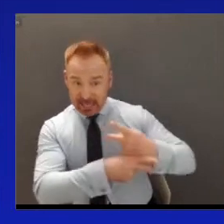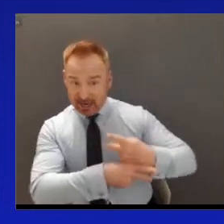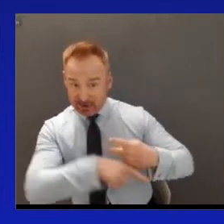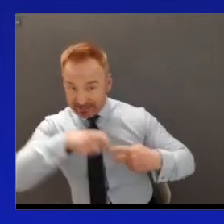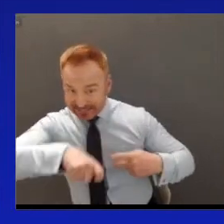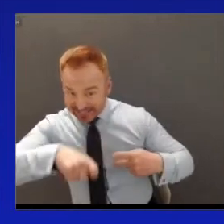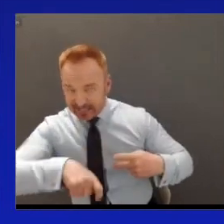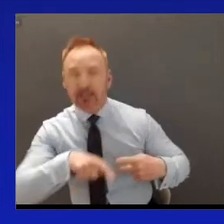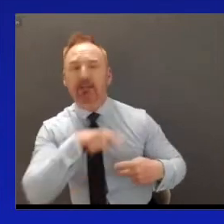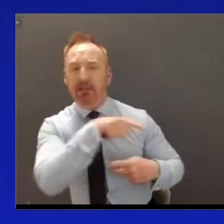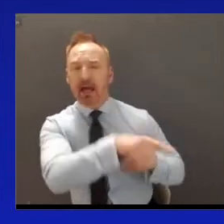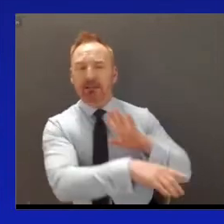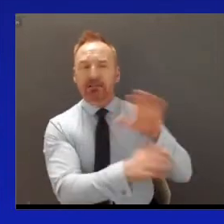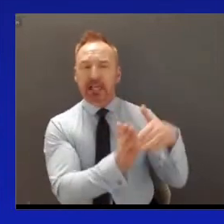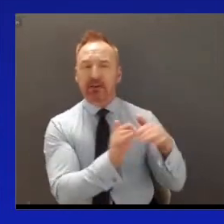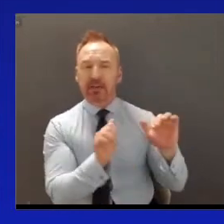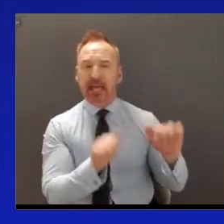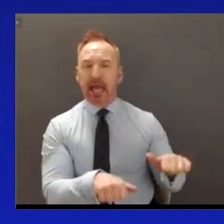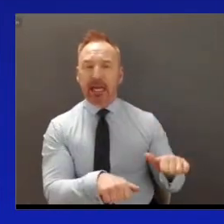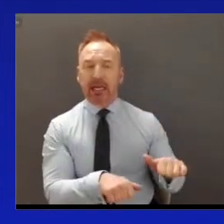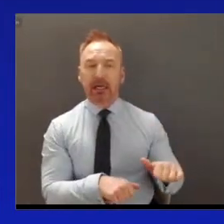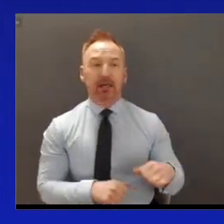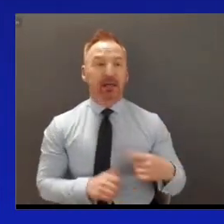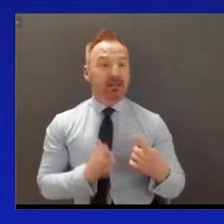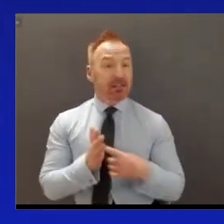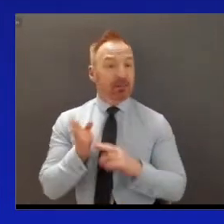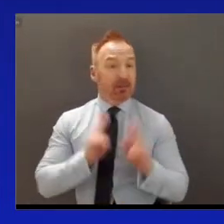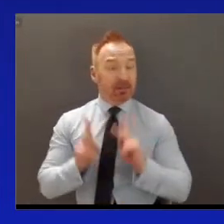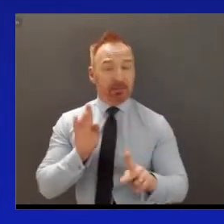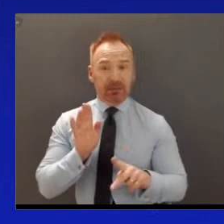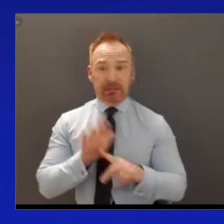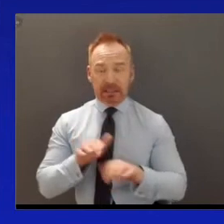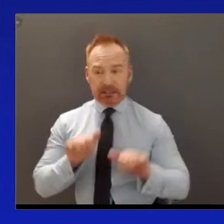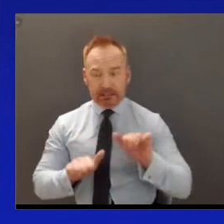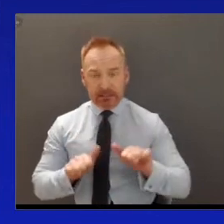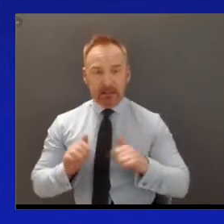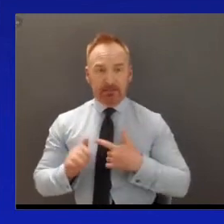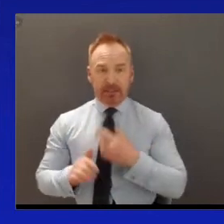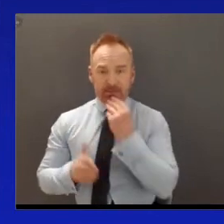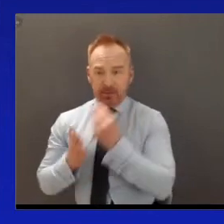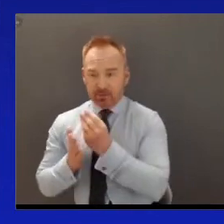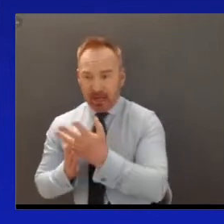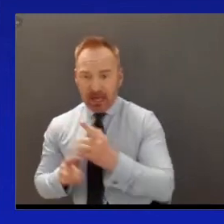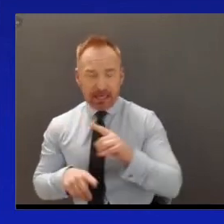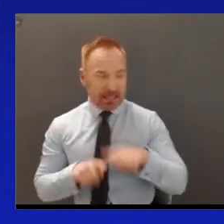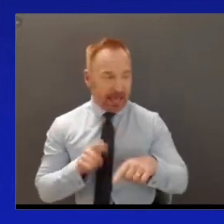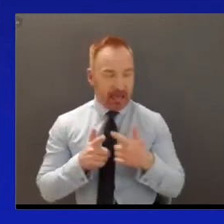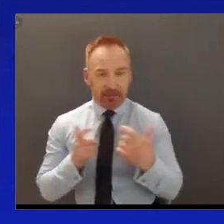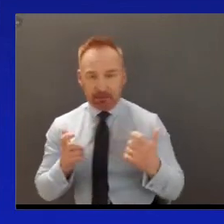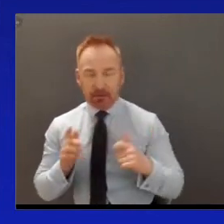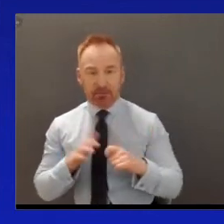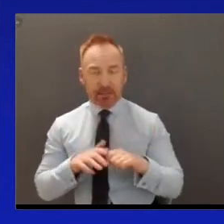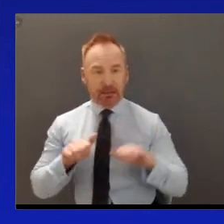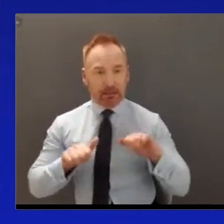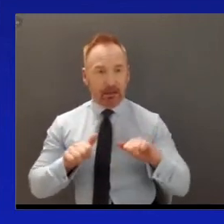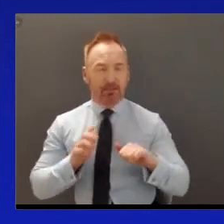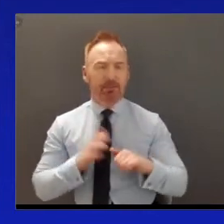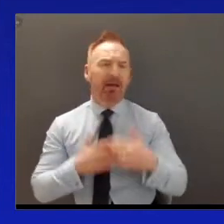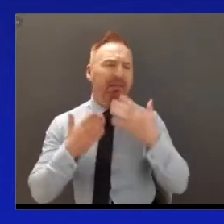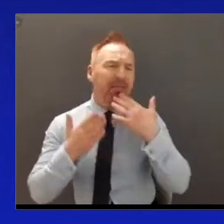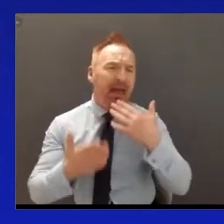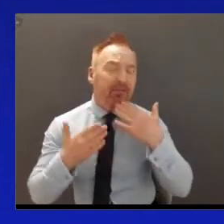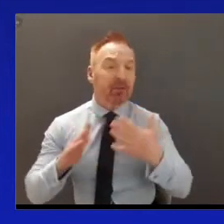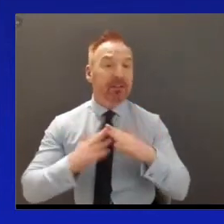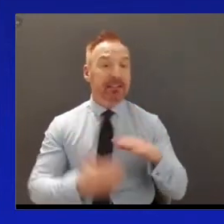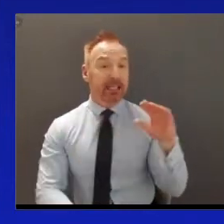are people having to make impossible choices, and we are very much thankful for the City of Ottawa's Human Needs